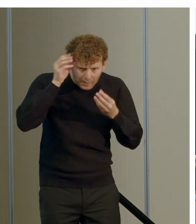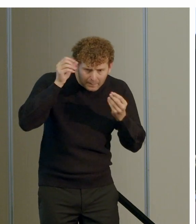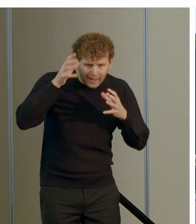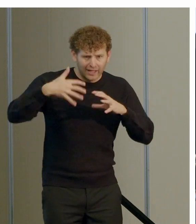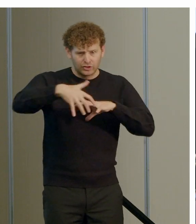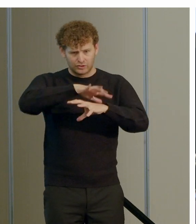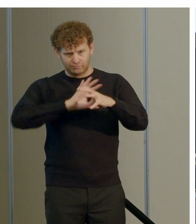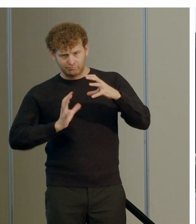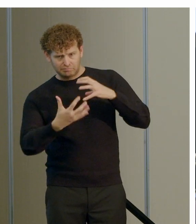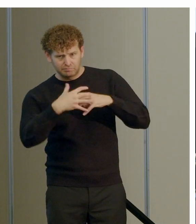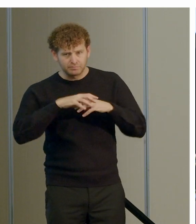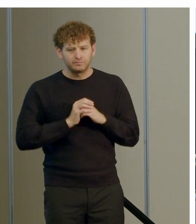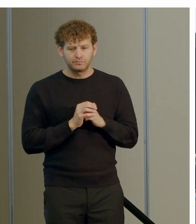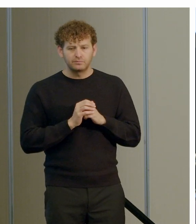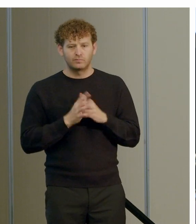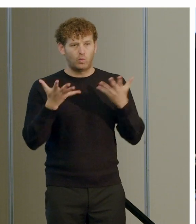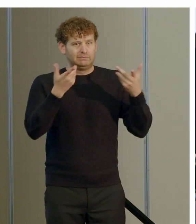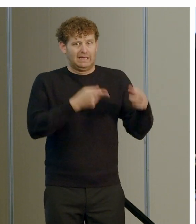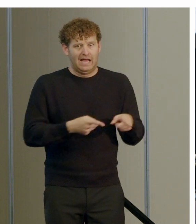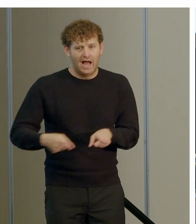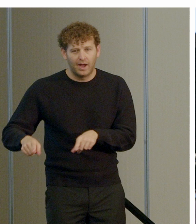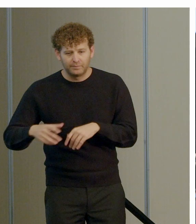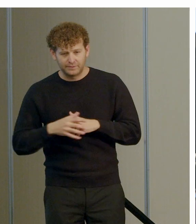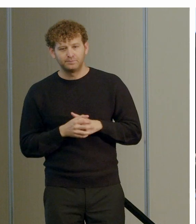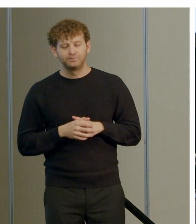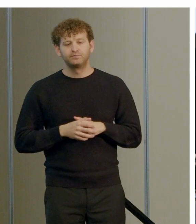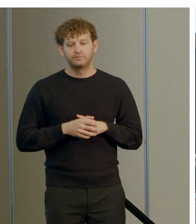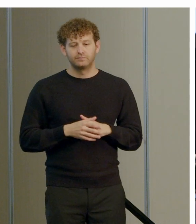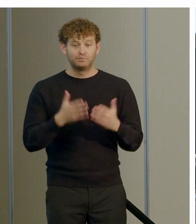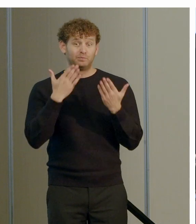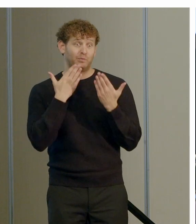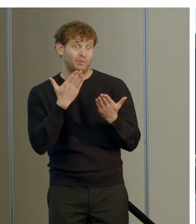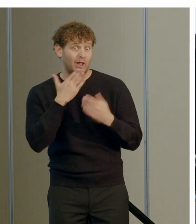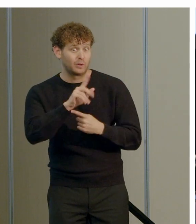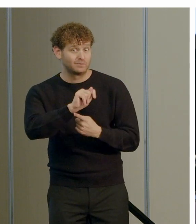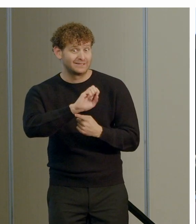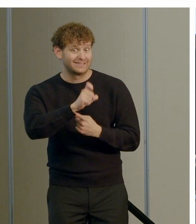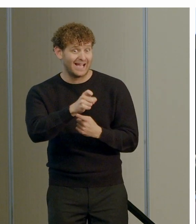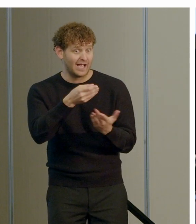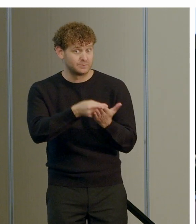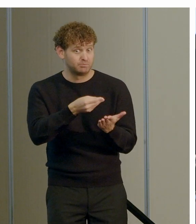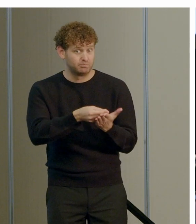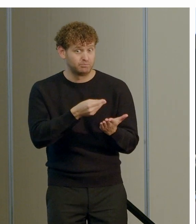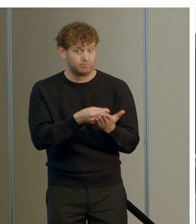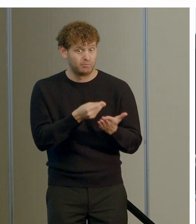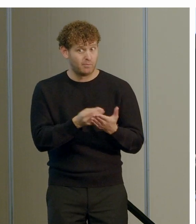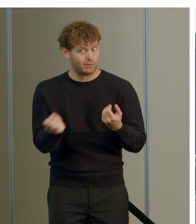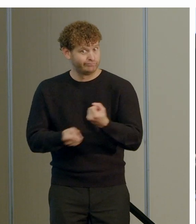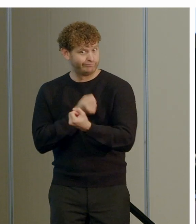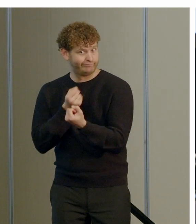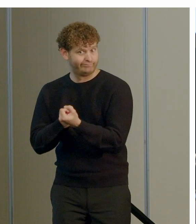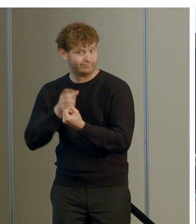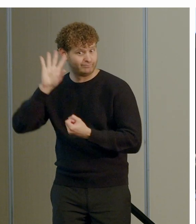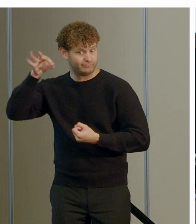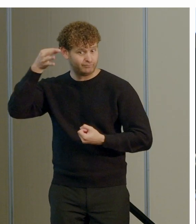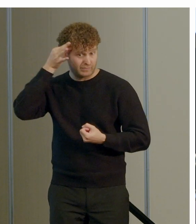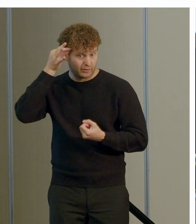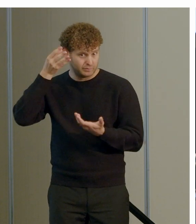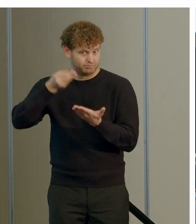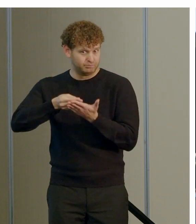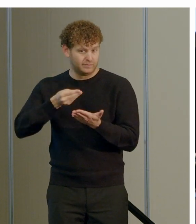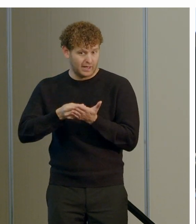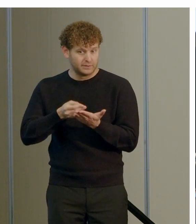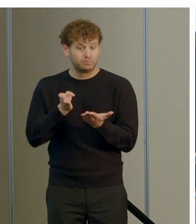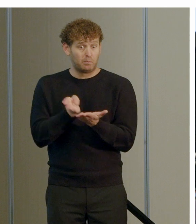you. Our tax dollars within the federal government at work, the NASA budget has remained less than half of a cent to the